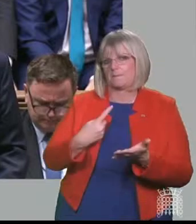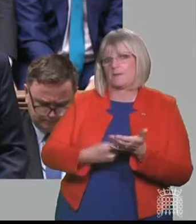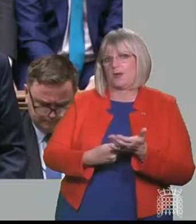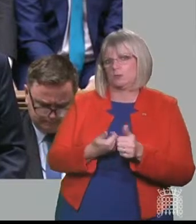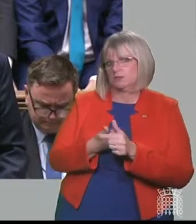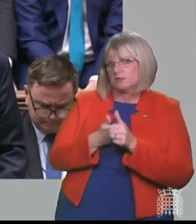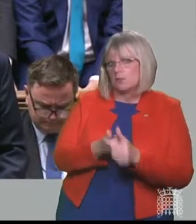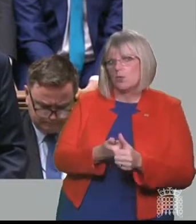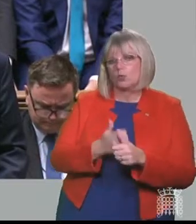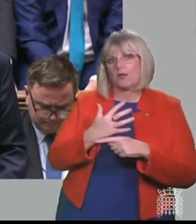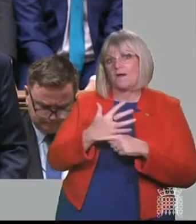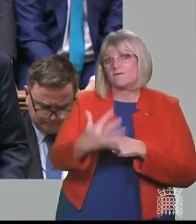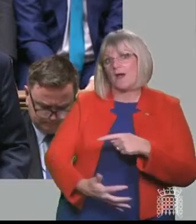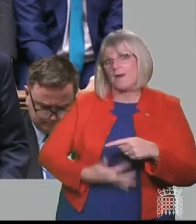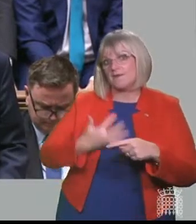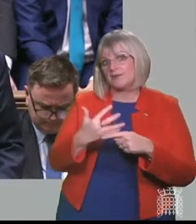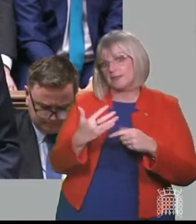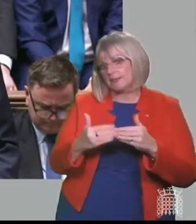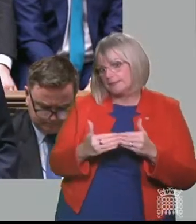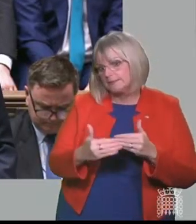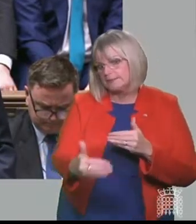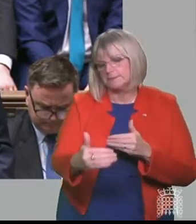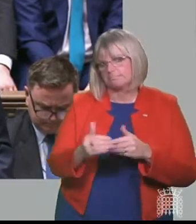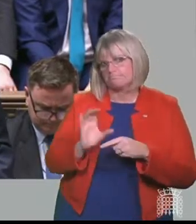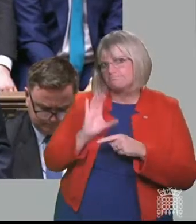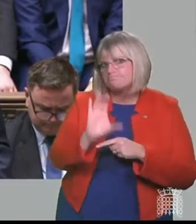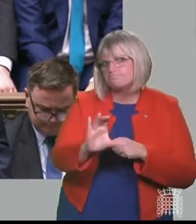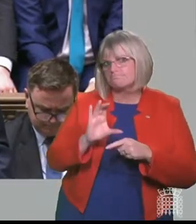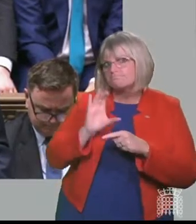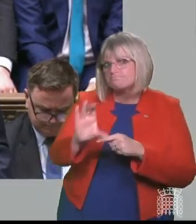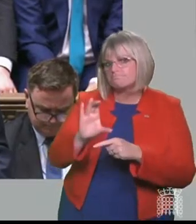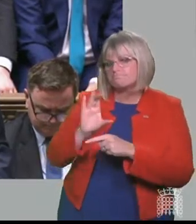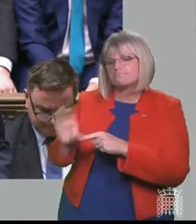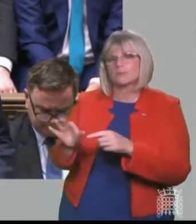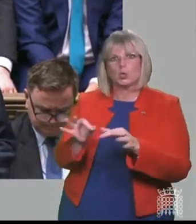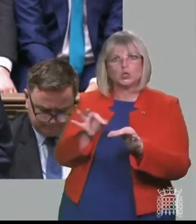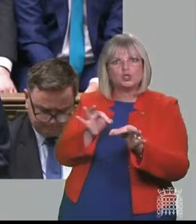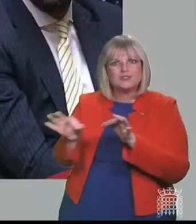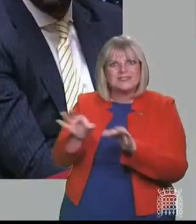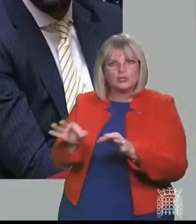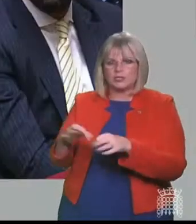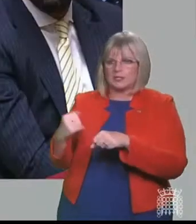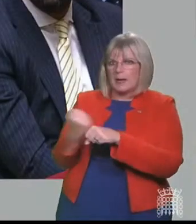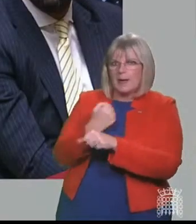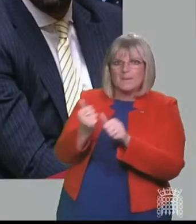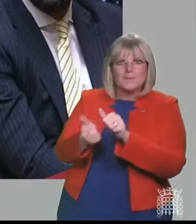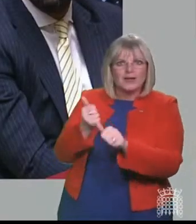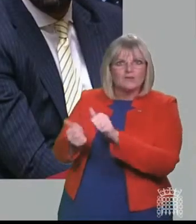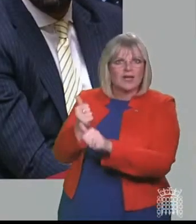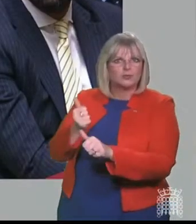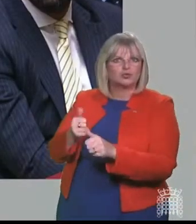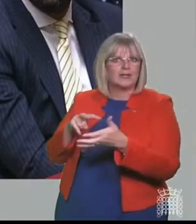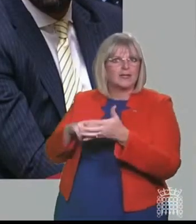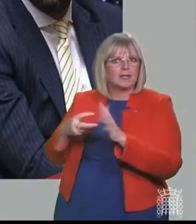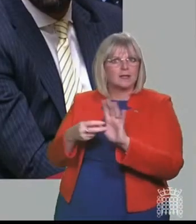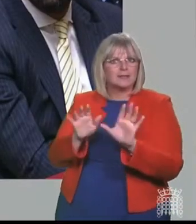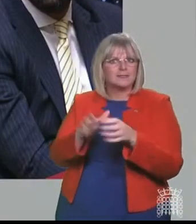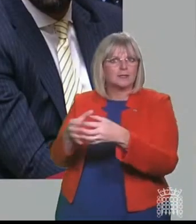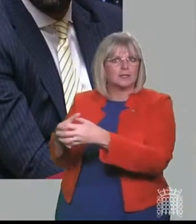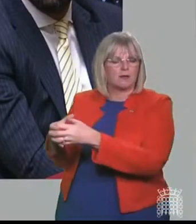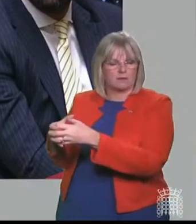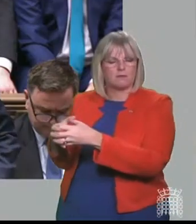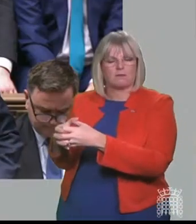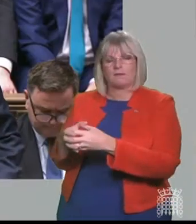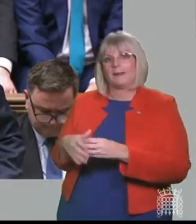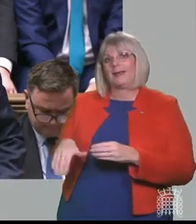to 2030 to attract investment into strategic manufacturing sectors. That includes support of £2